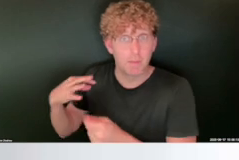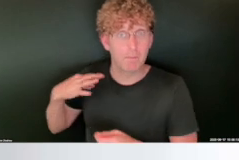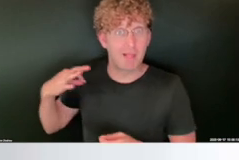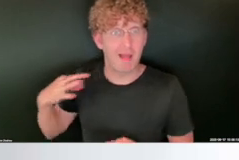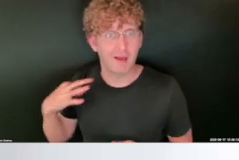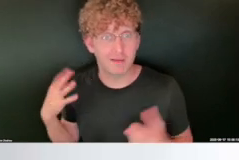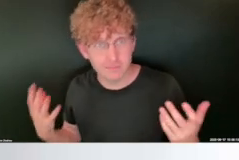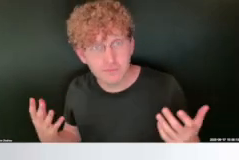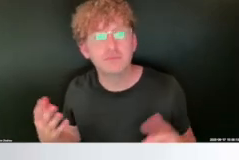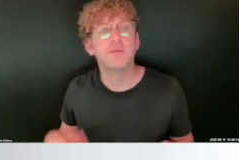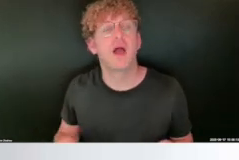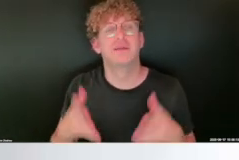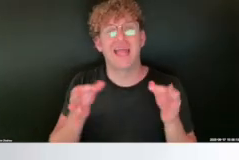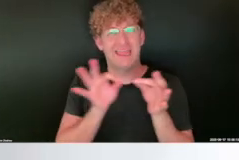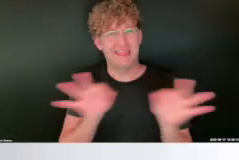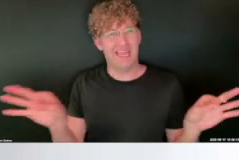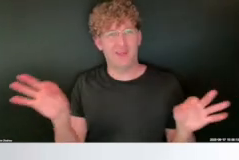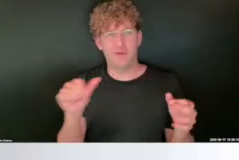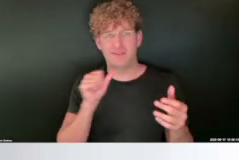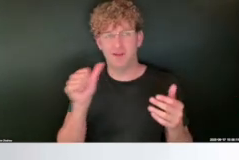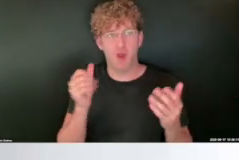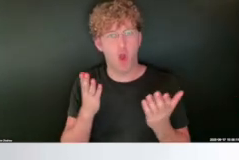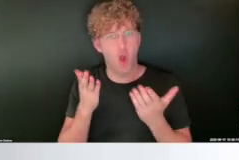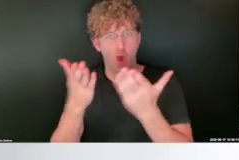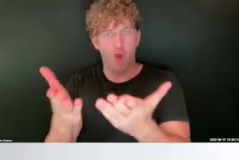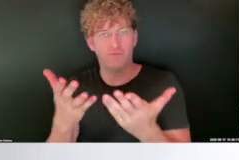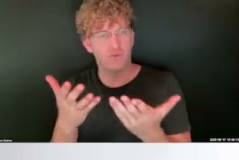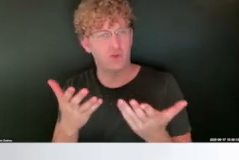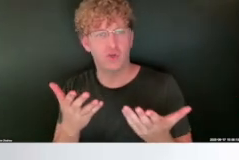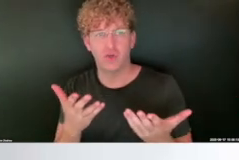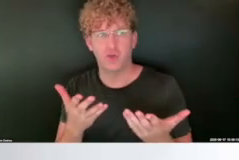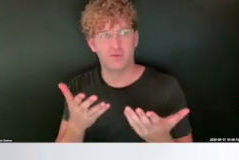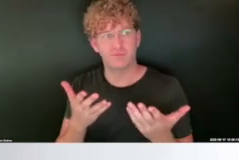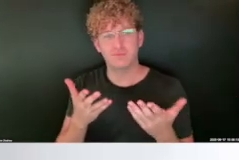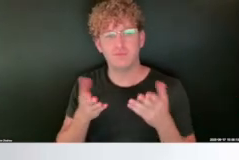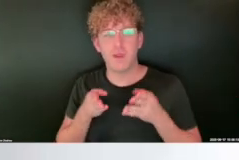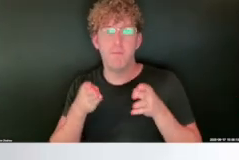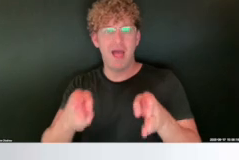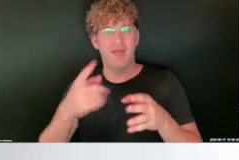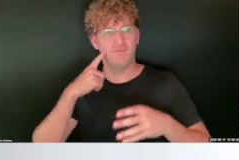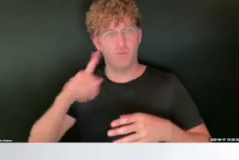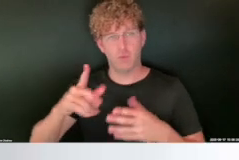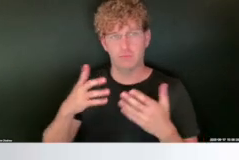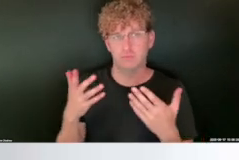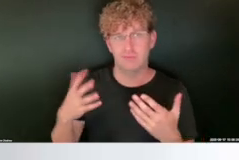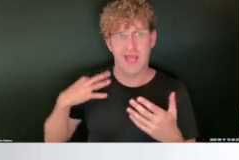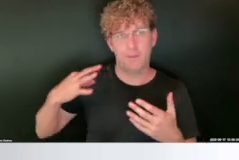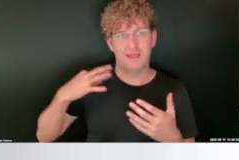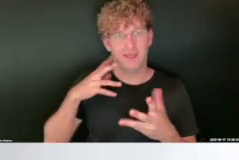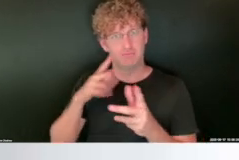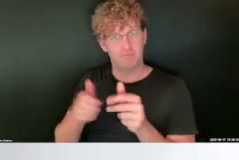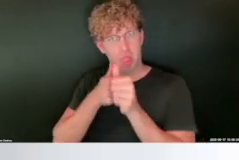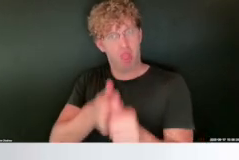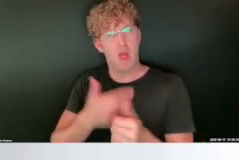offer a pathway for applicants acting in good faith to resolve any compliance issues in a timely manner in order to